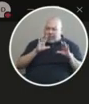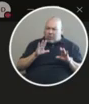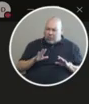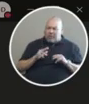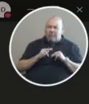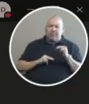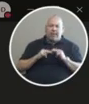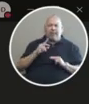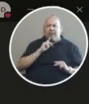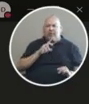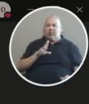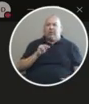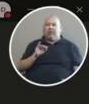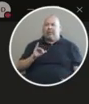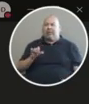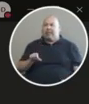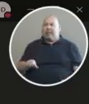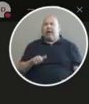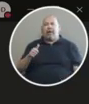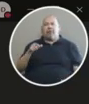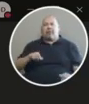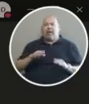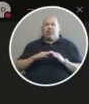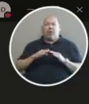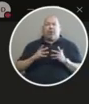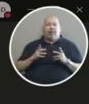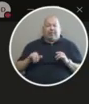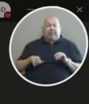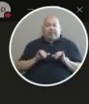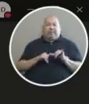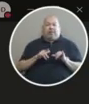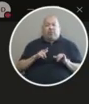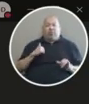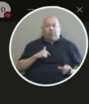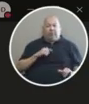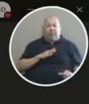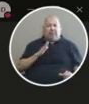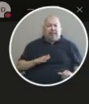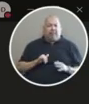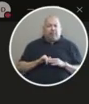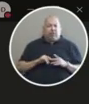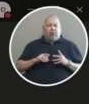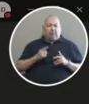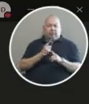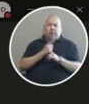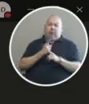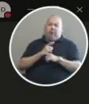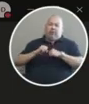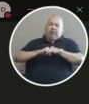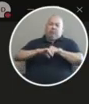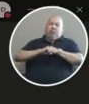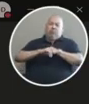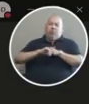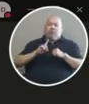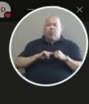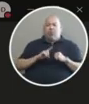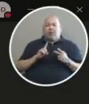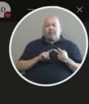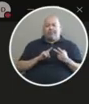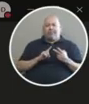incredible buildings that are unlike any other downtown of its size. We've never properly promoted